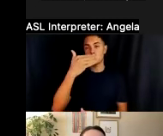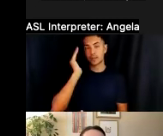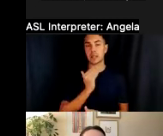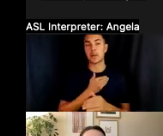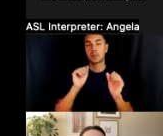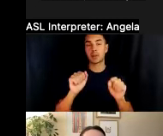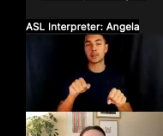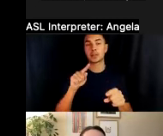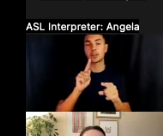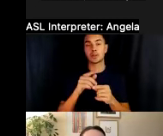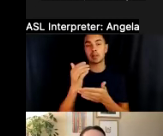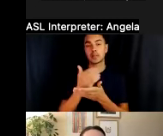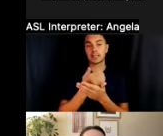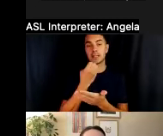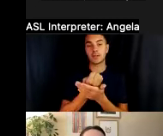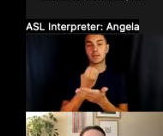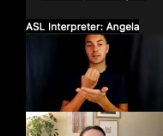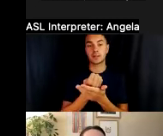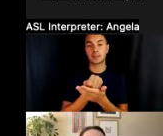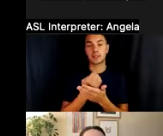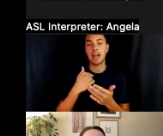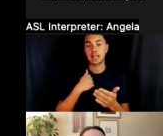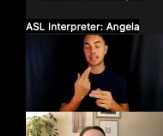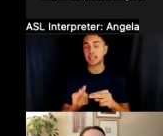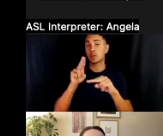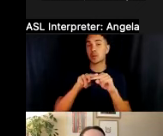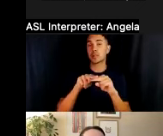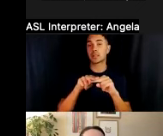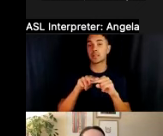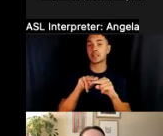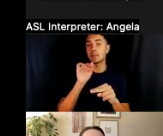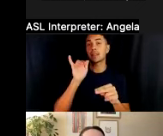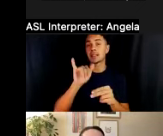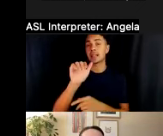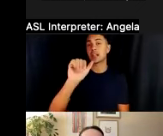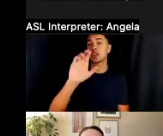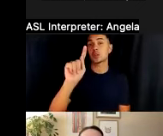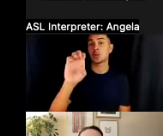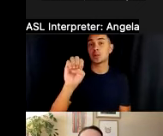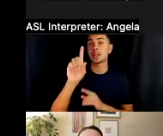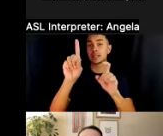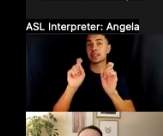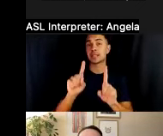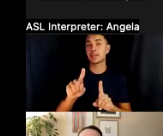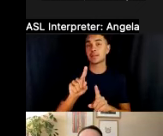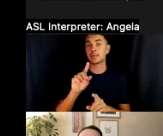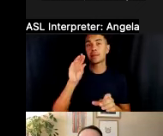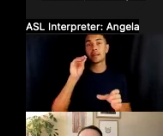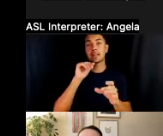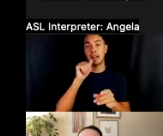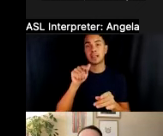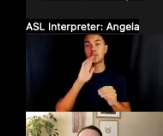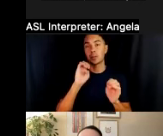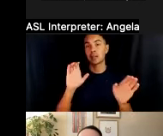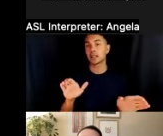collect evidence has increased. But that acute exam and usually a non-acute, they're going to be